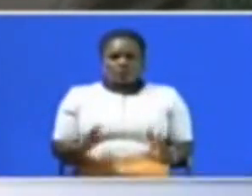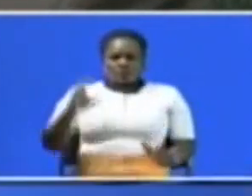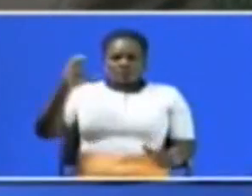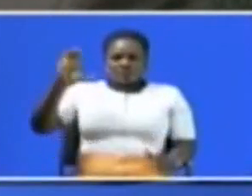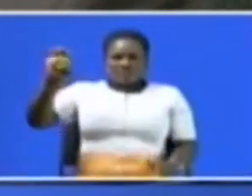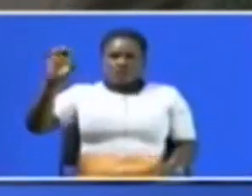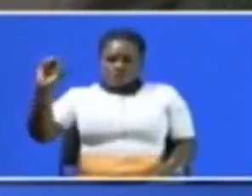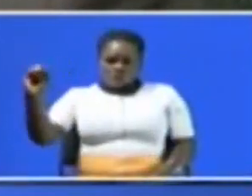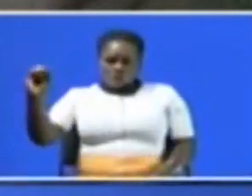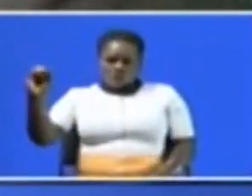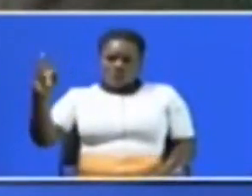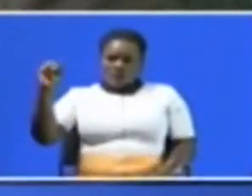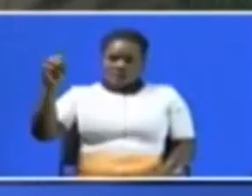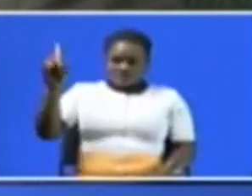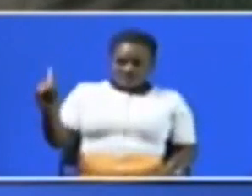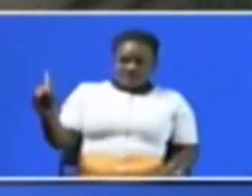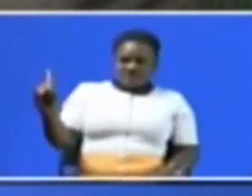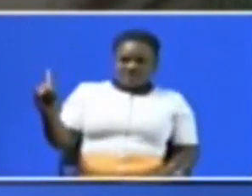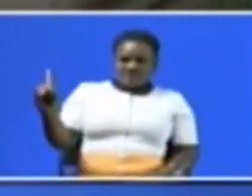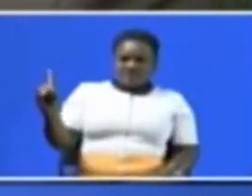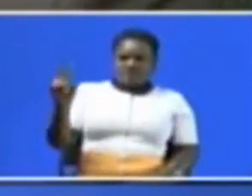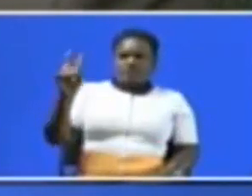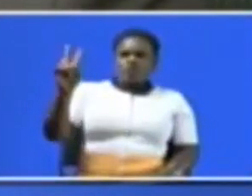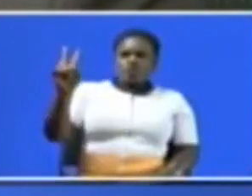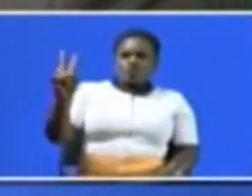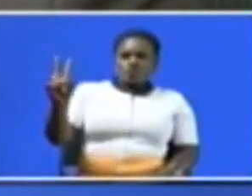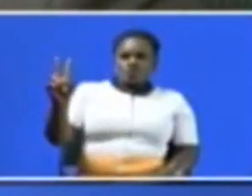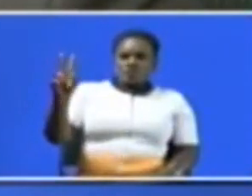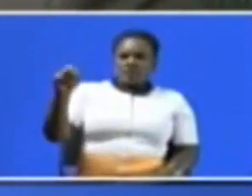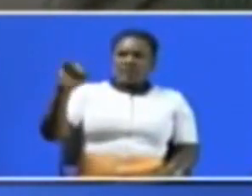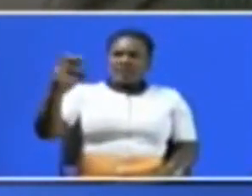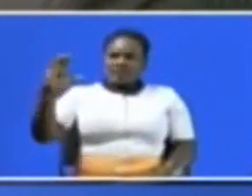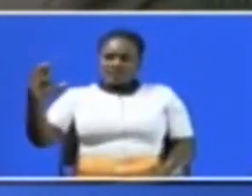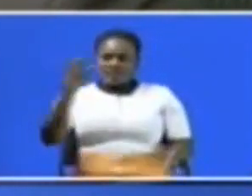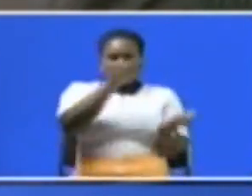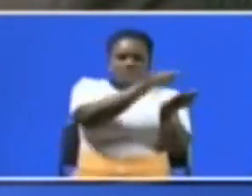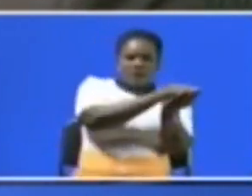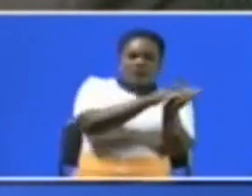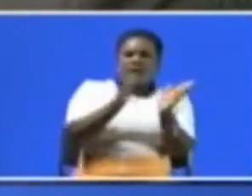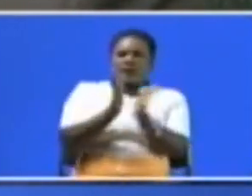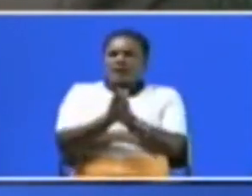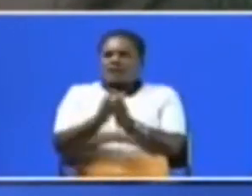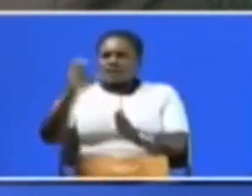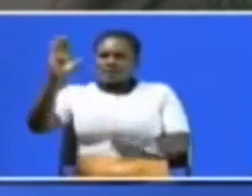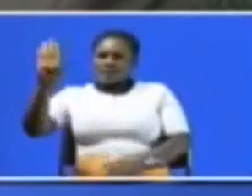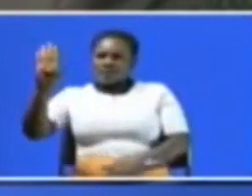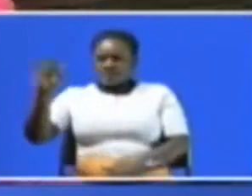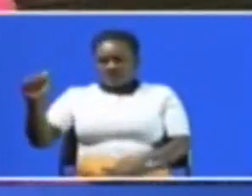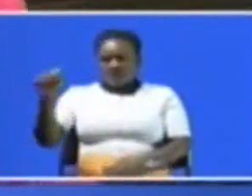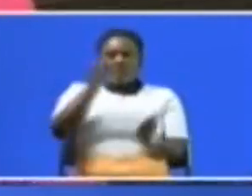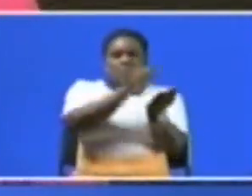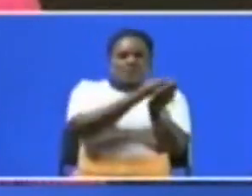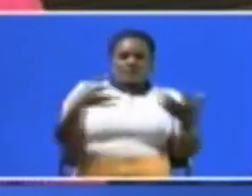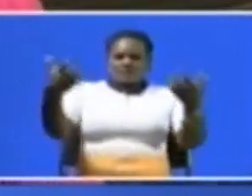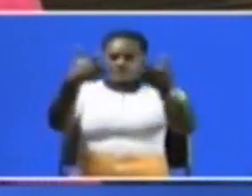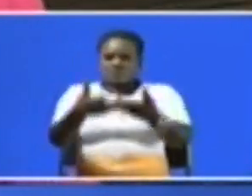the CEO and the MD of the two NIC Bank and CBA Bank, which have been